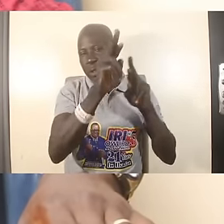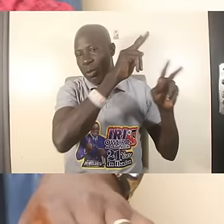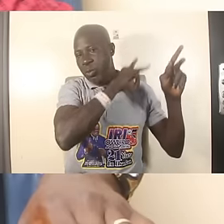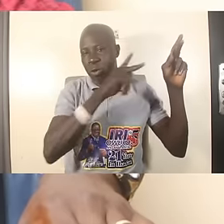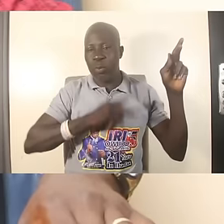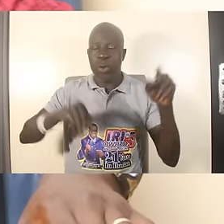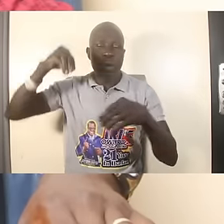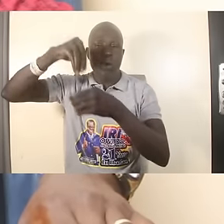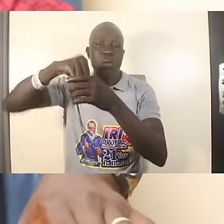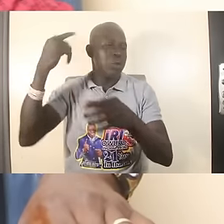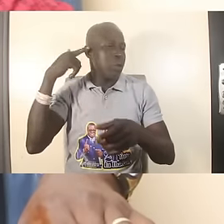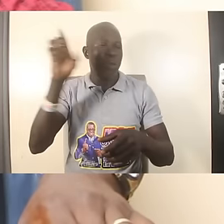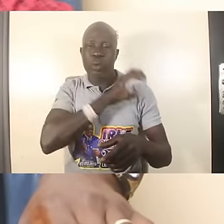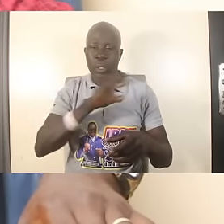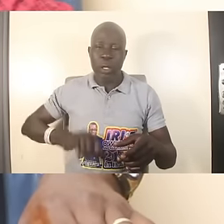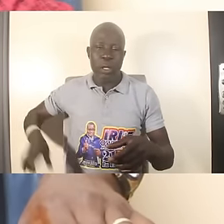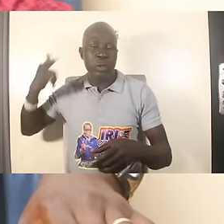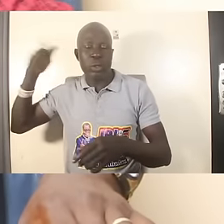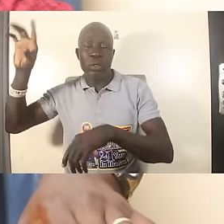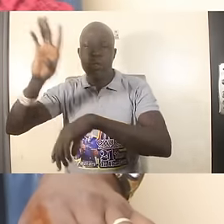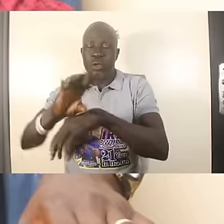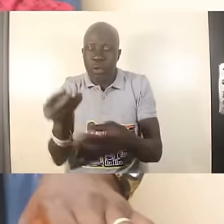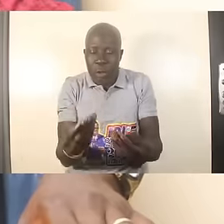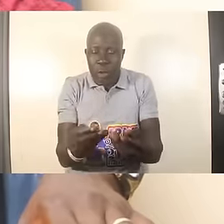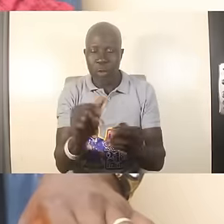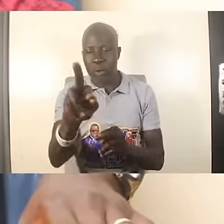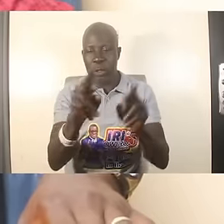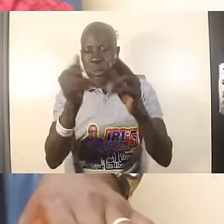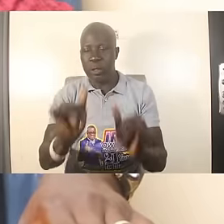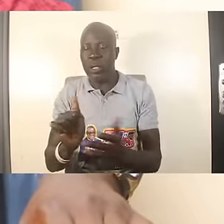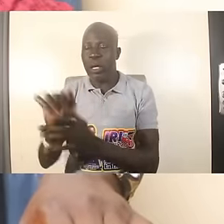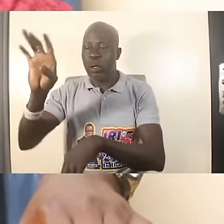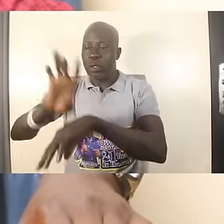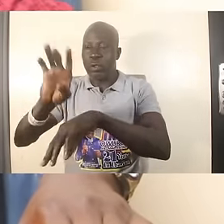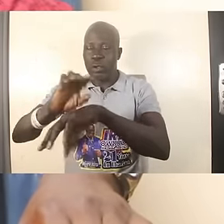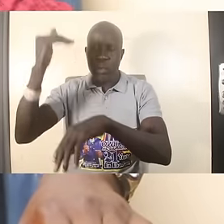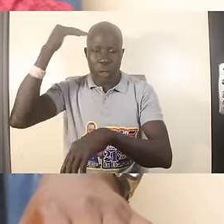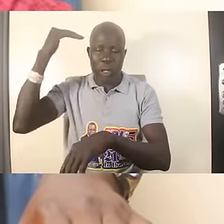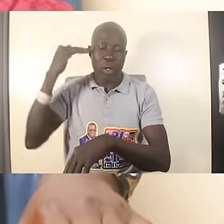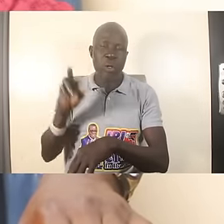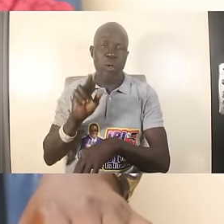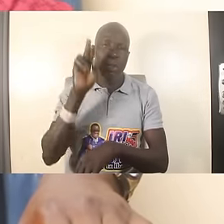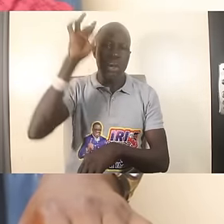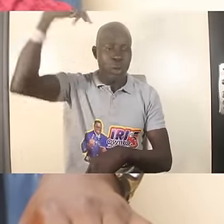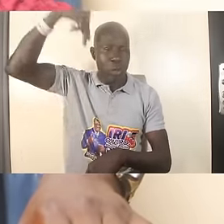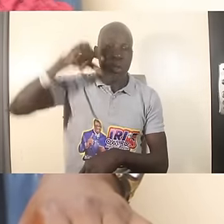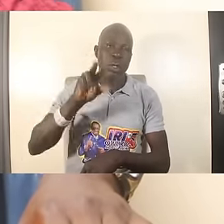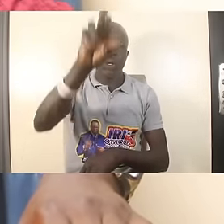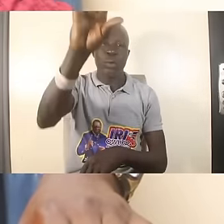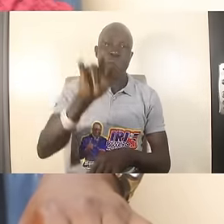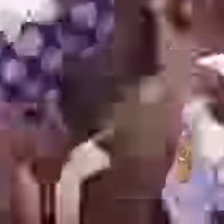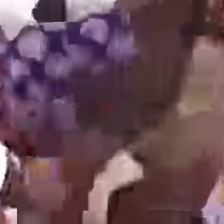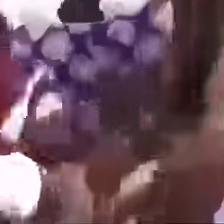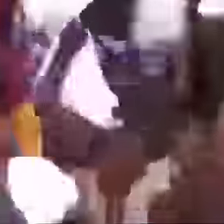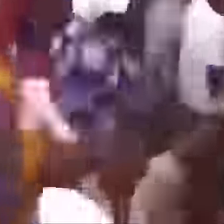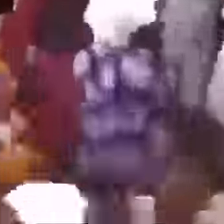In Jesus' name, Lord. Lati jo seed of Gravity Church, land of gravity. Tori jo awa ni, bari mo Edobi, airport area, ne